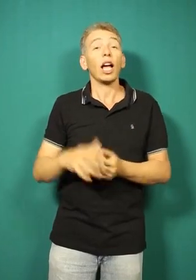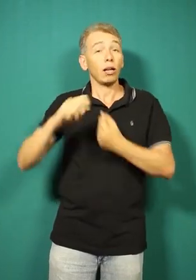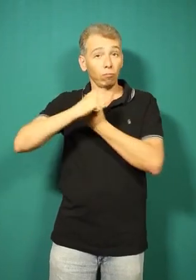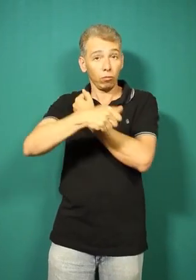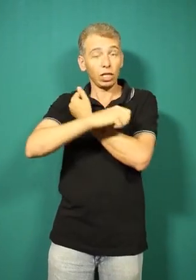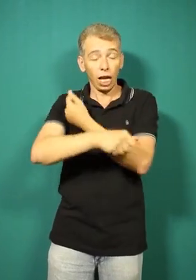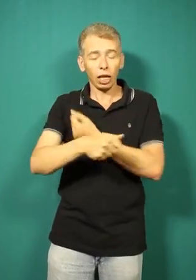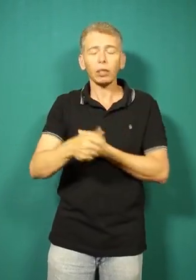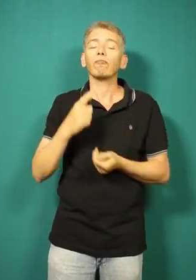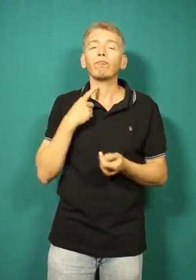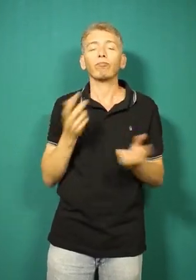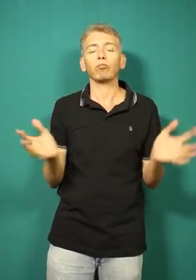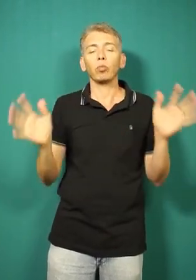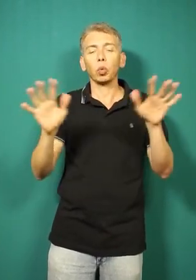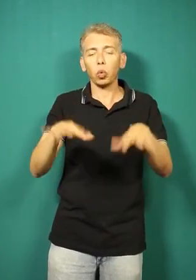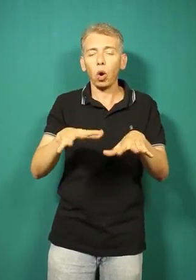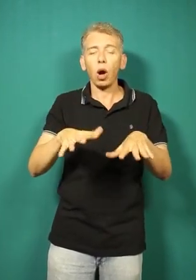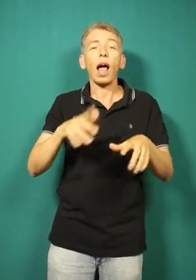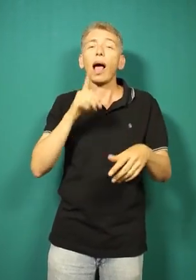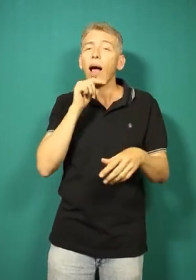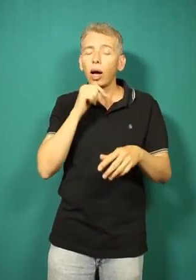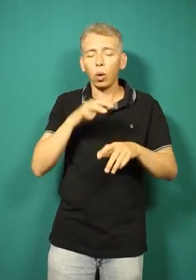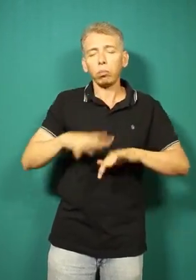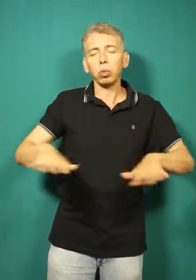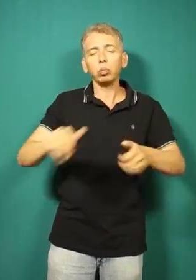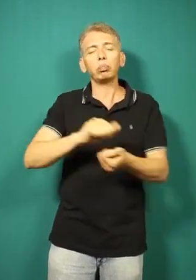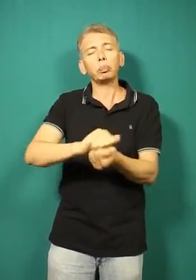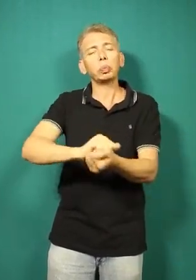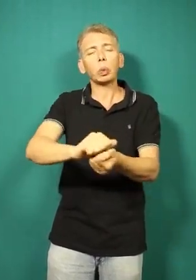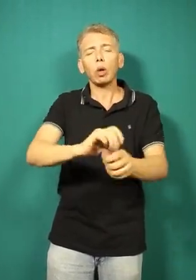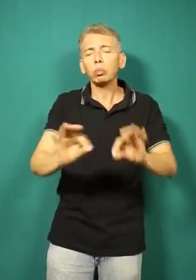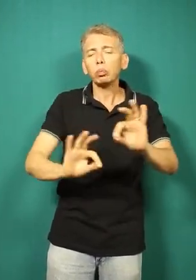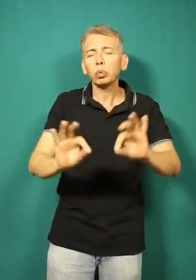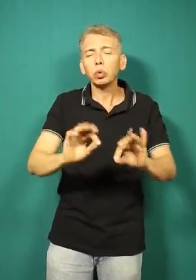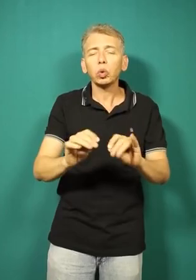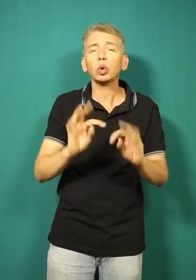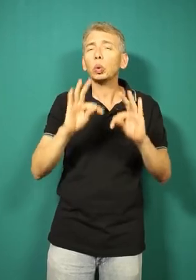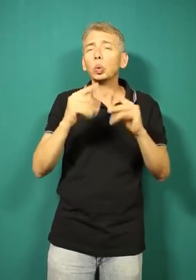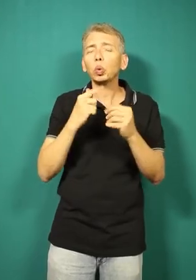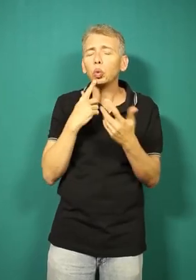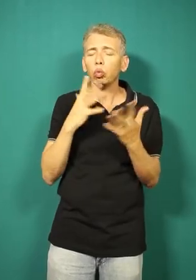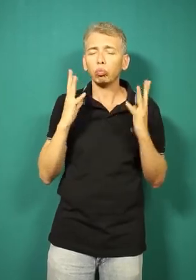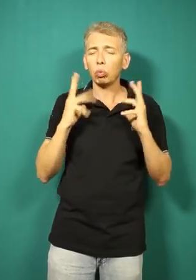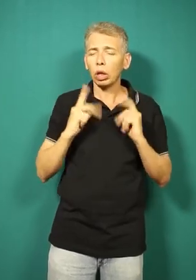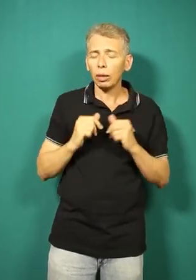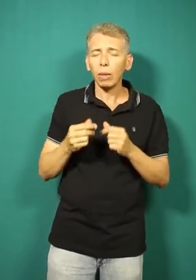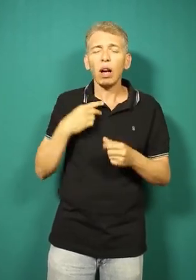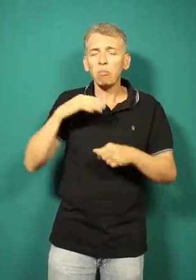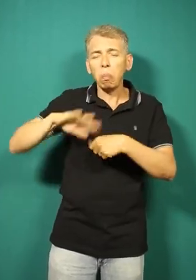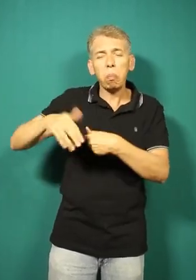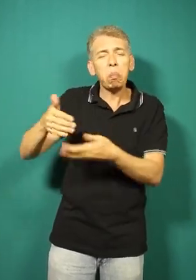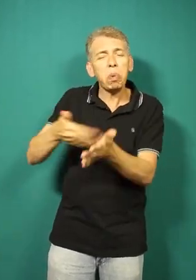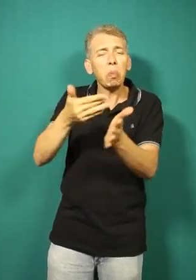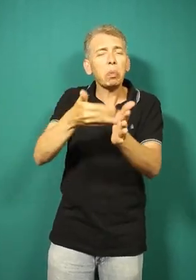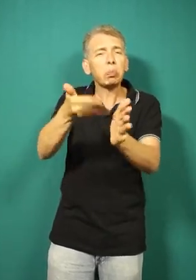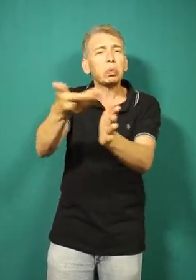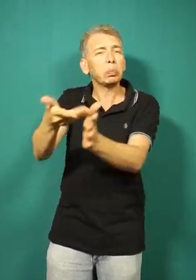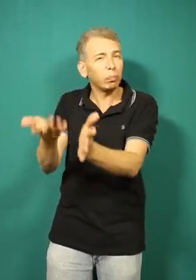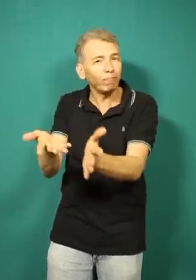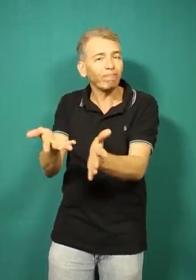The bark is then put into the water tank to wash away alkalins as well as to soften the bark.